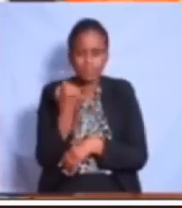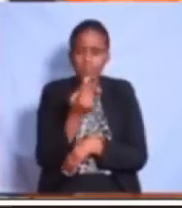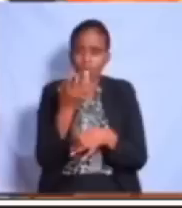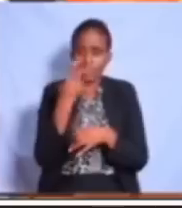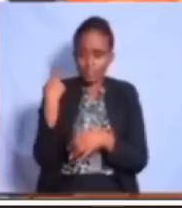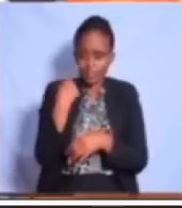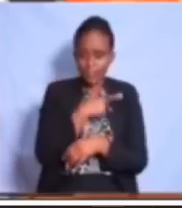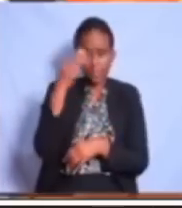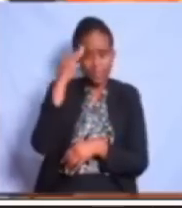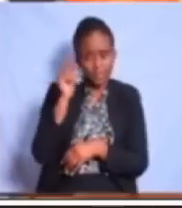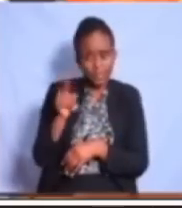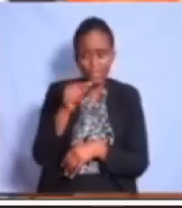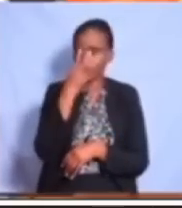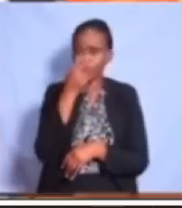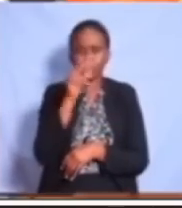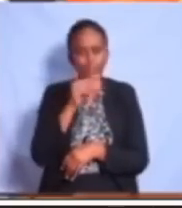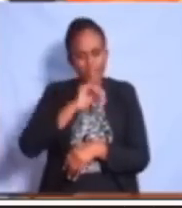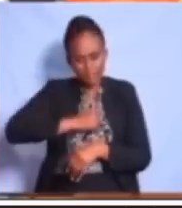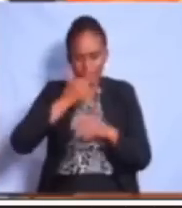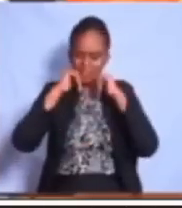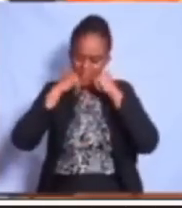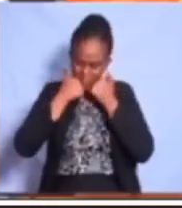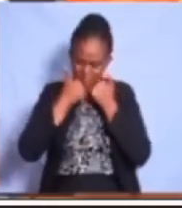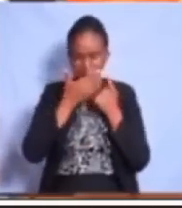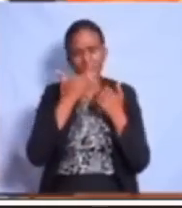know, this is not a joke. We must be embarrassed.